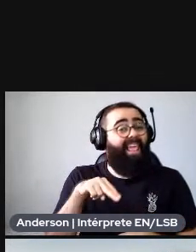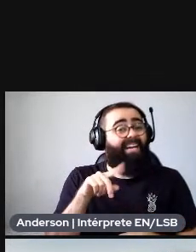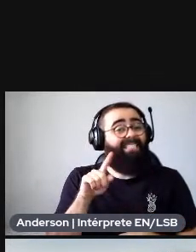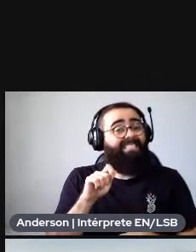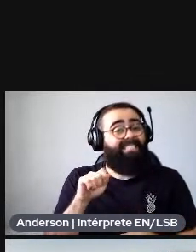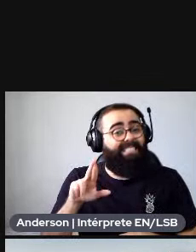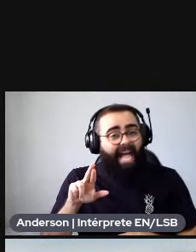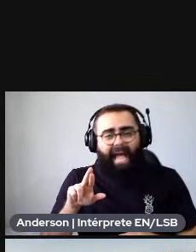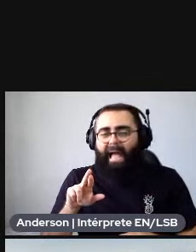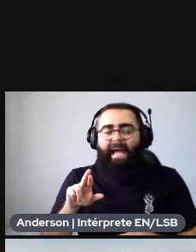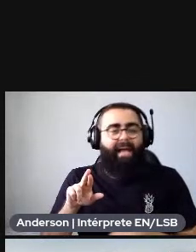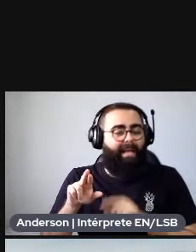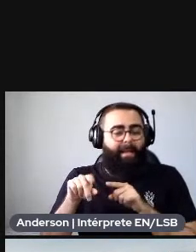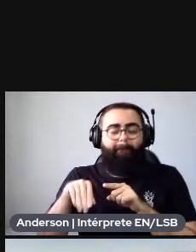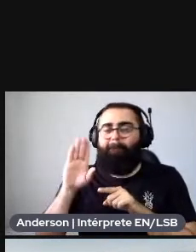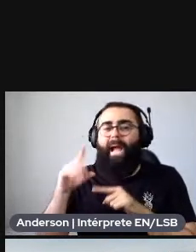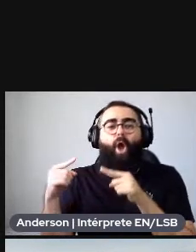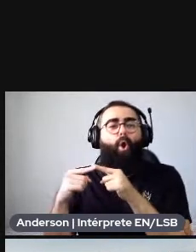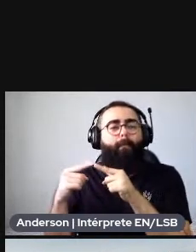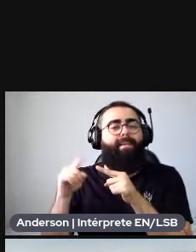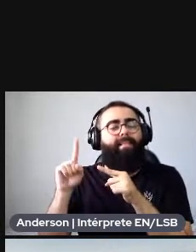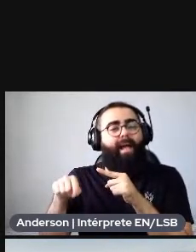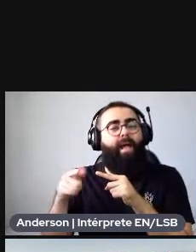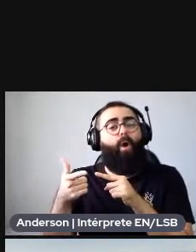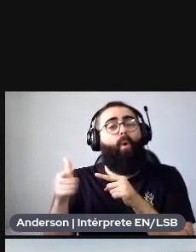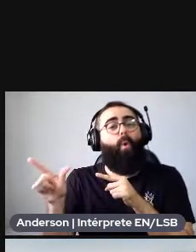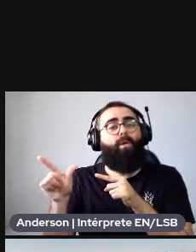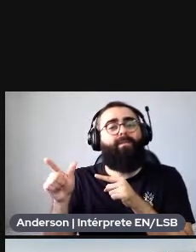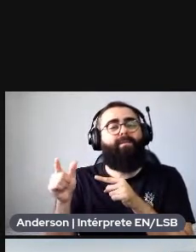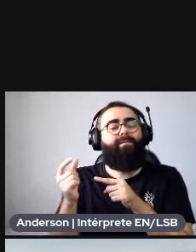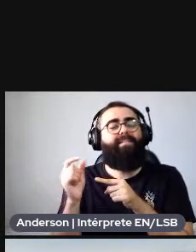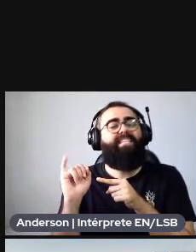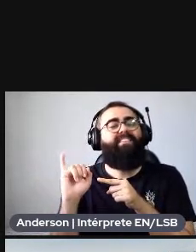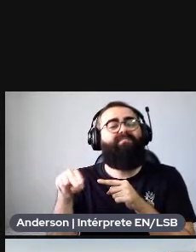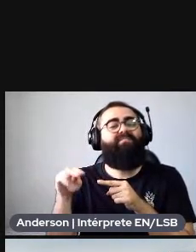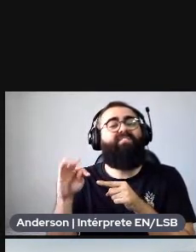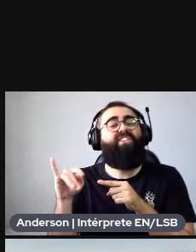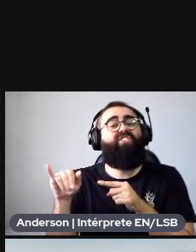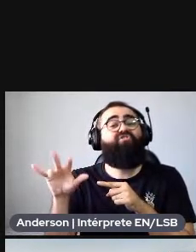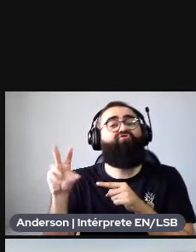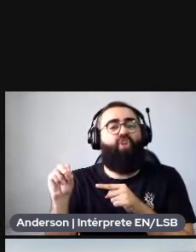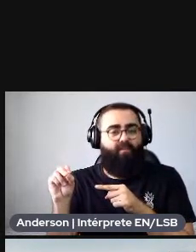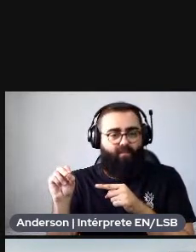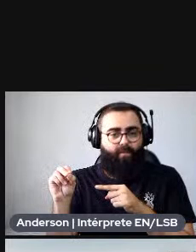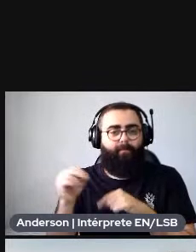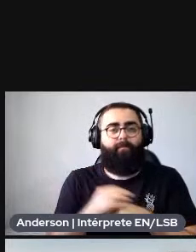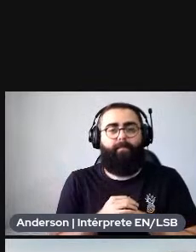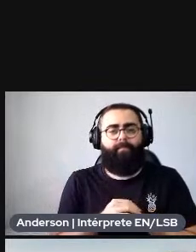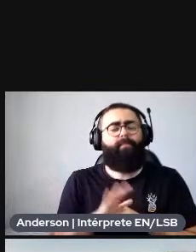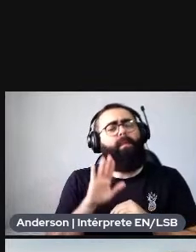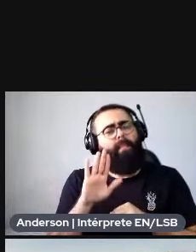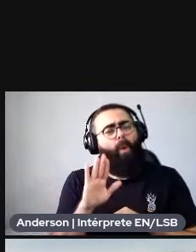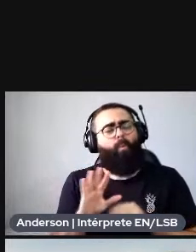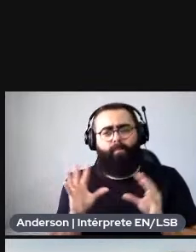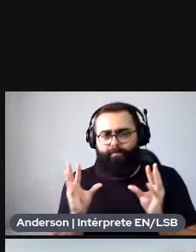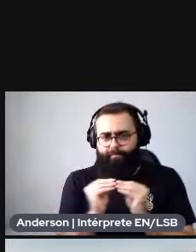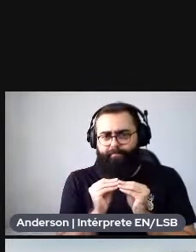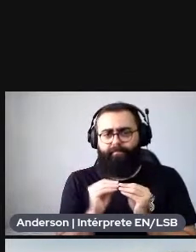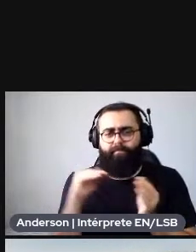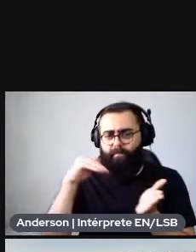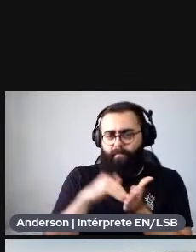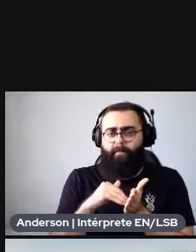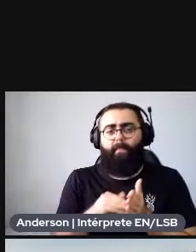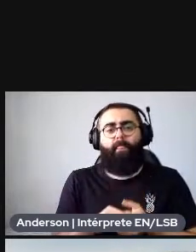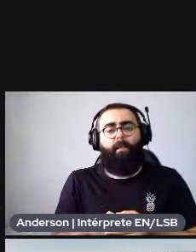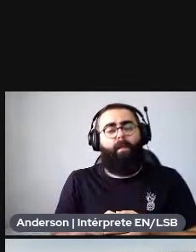infrequent infinitives. Okay, last step. It's interesting then to reflect on how the other members of the